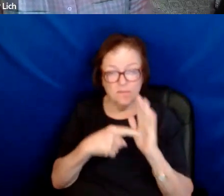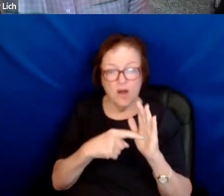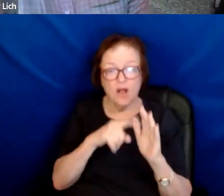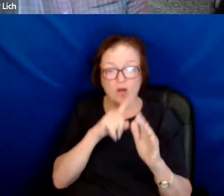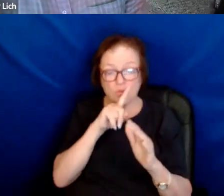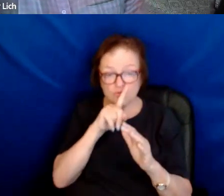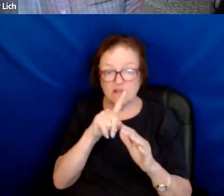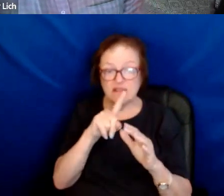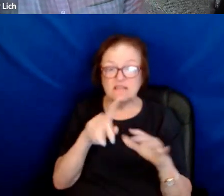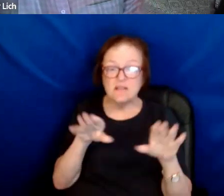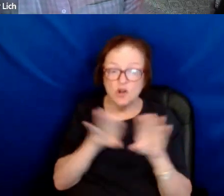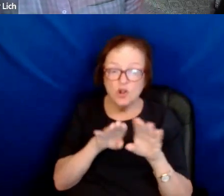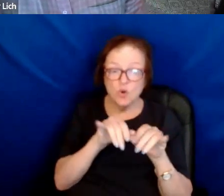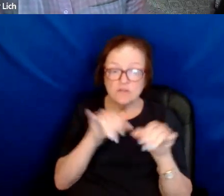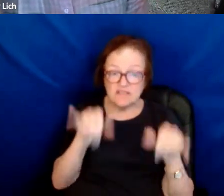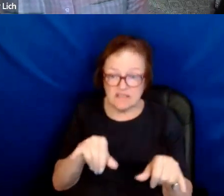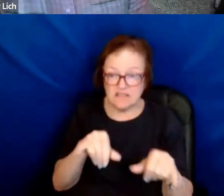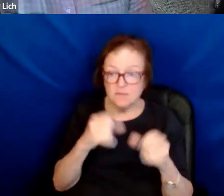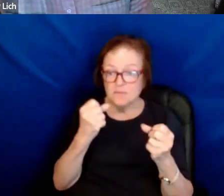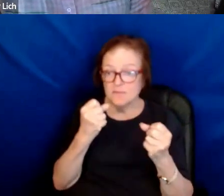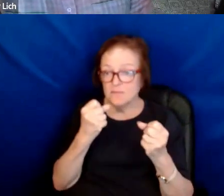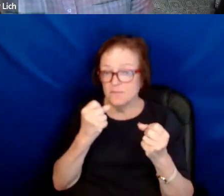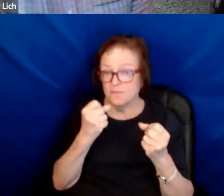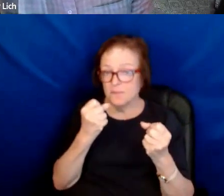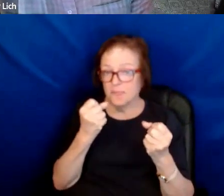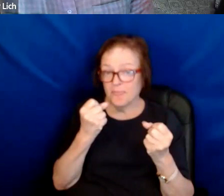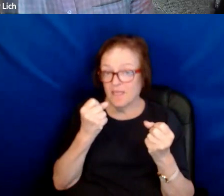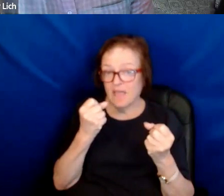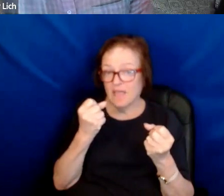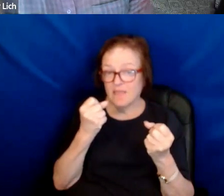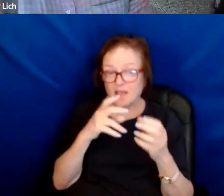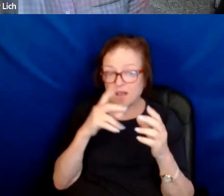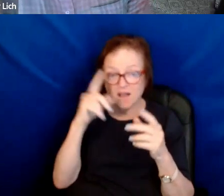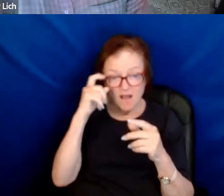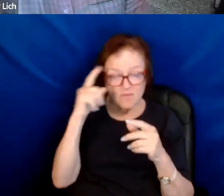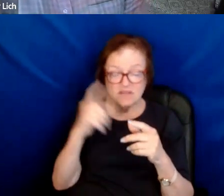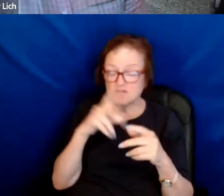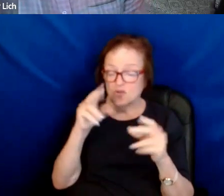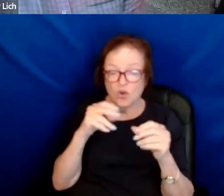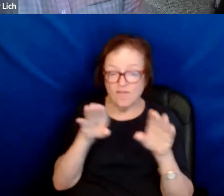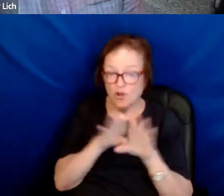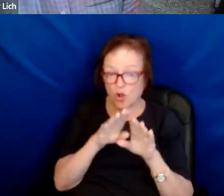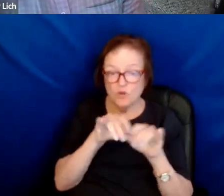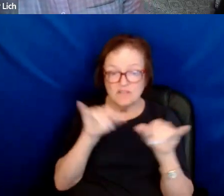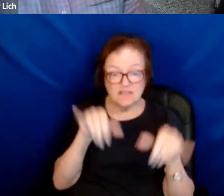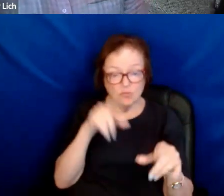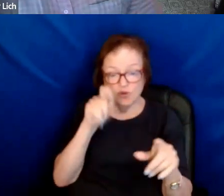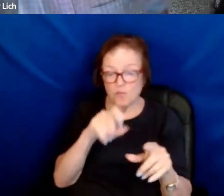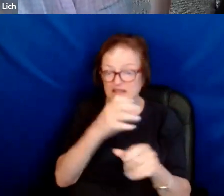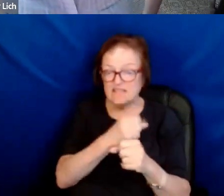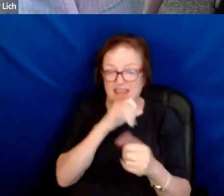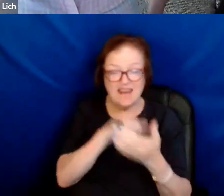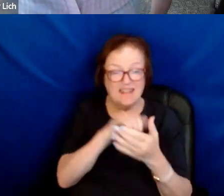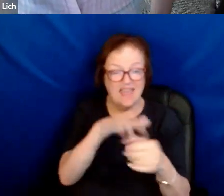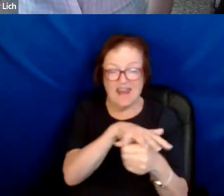system. There are many governments that no, it is a closed system. You get your services in this catchment area. That's how it